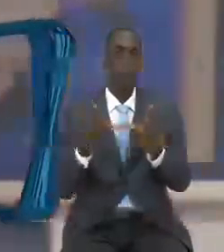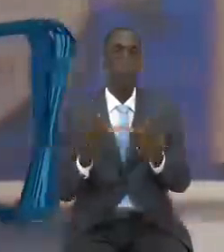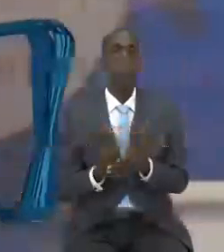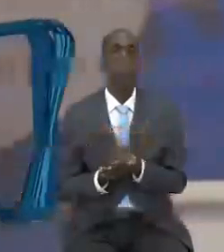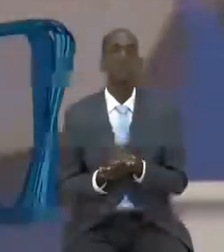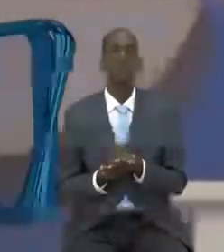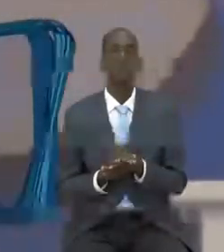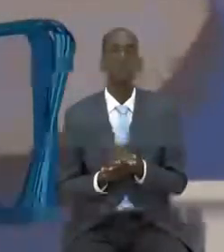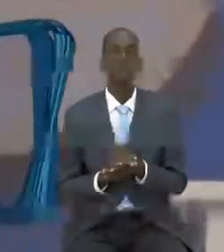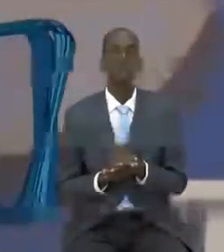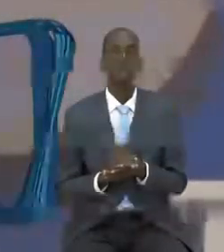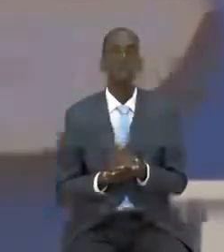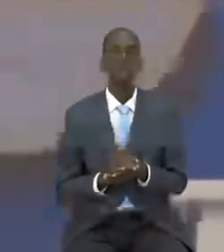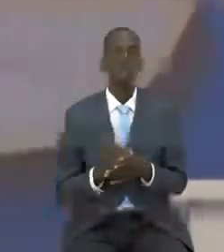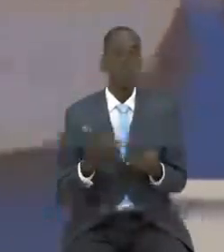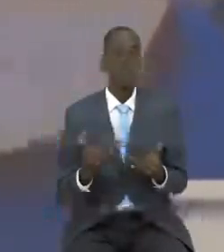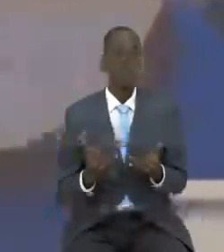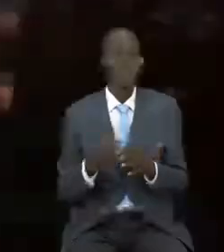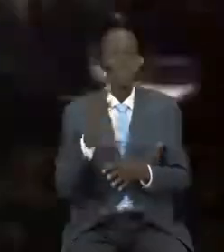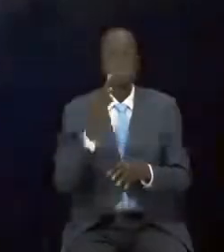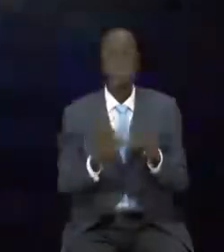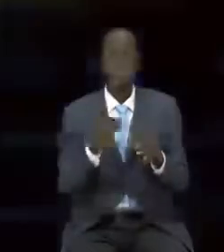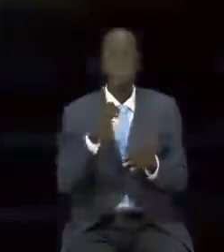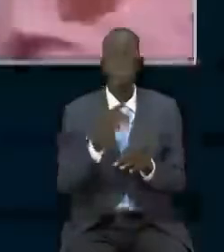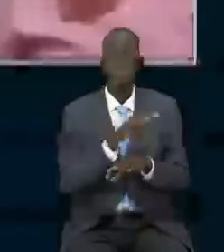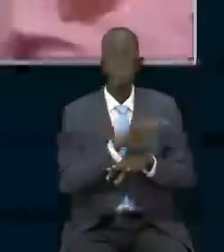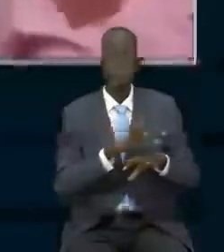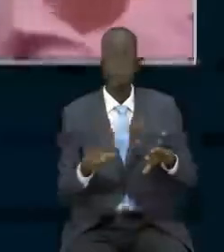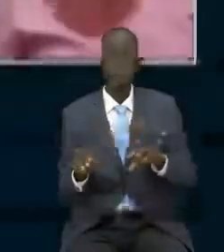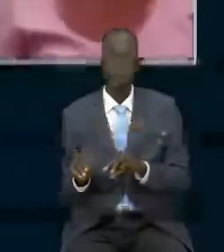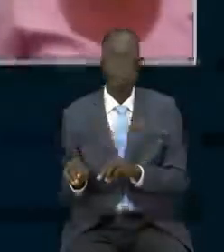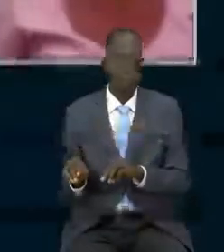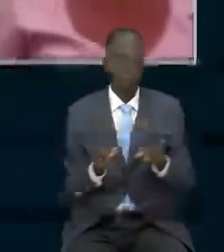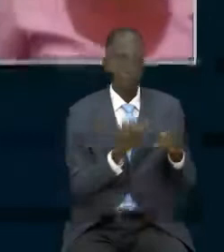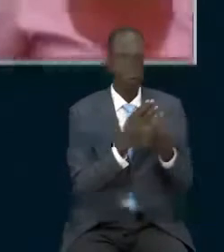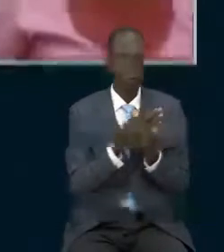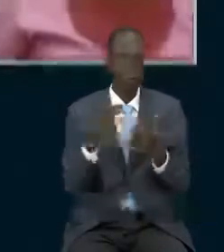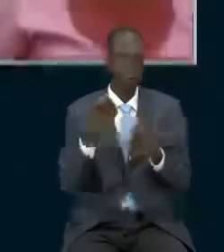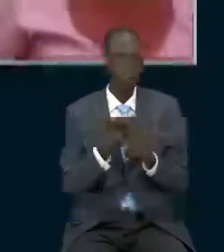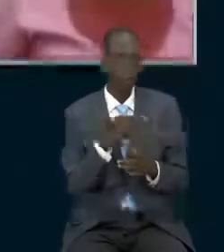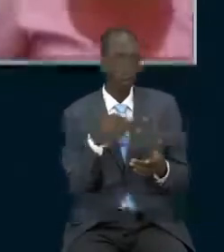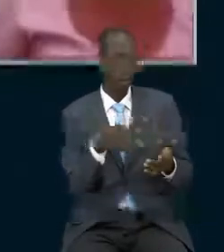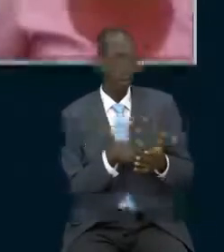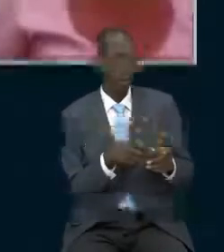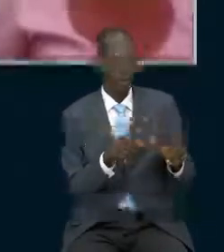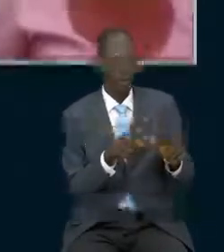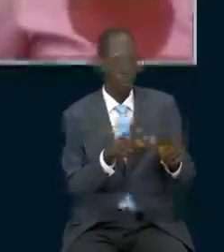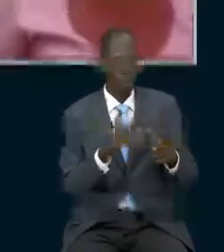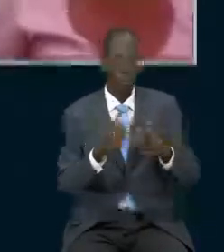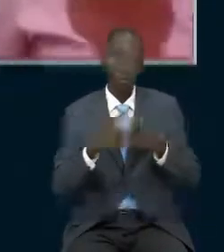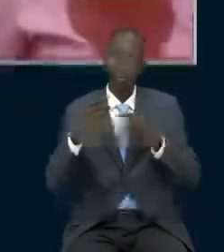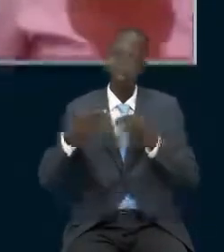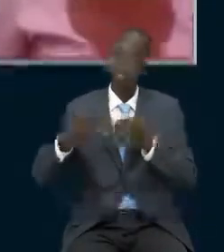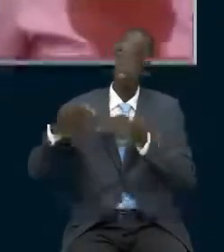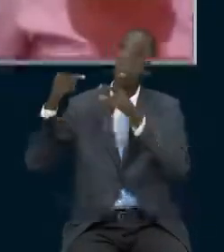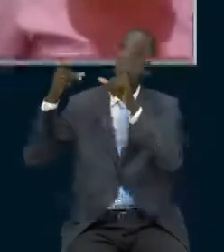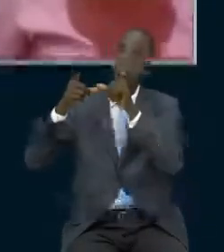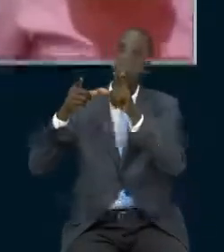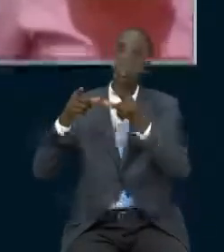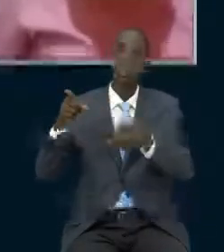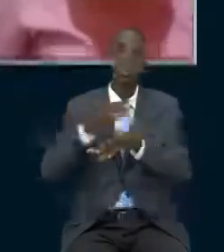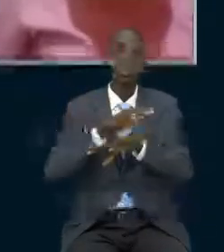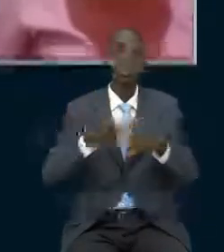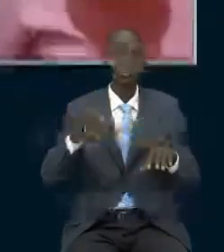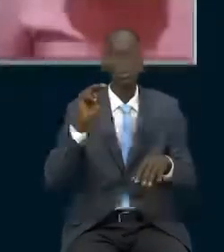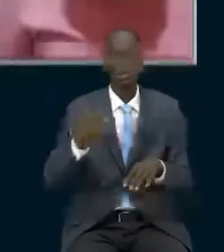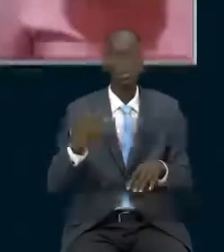you don't get away from this level to the next level, you don't need any